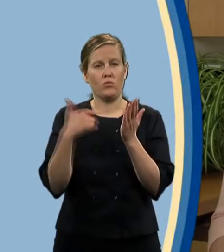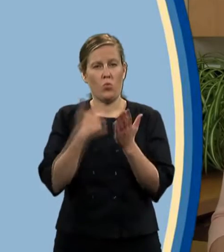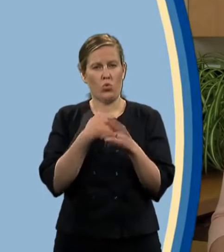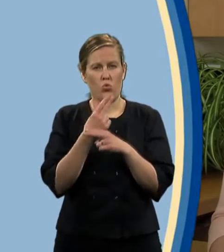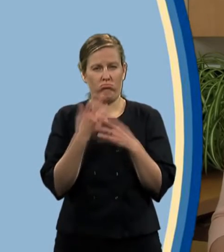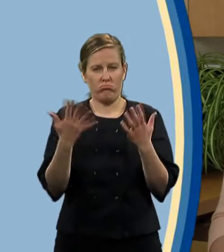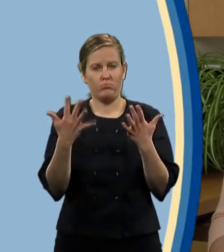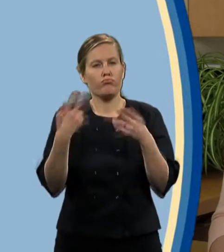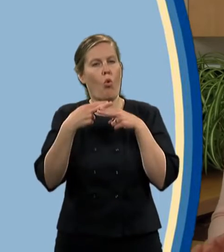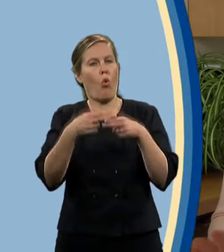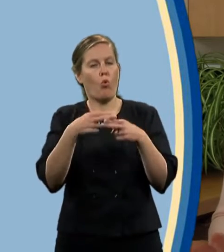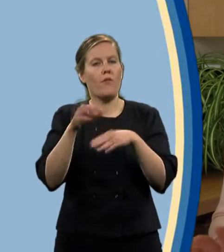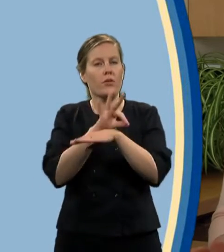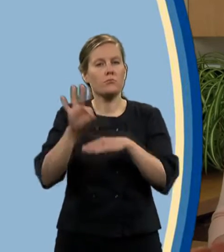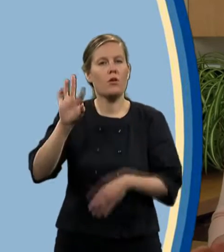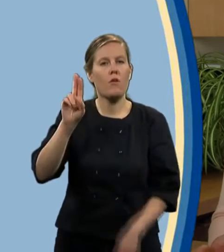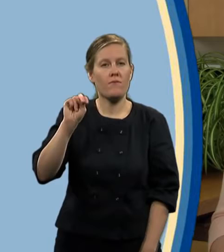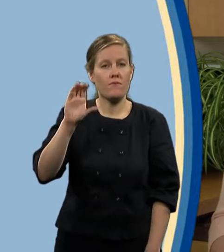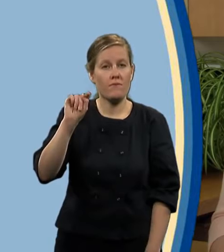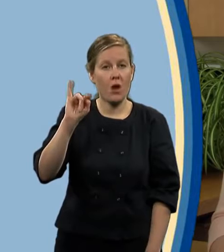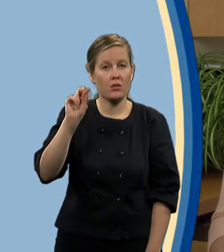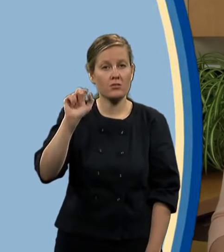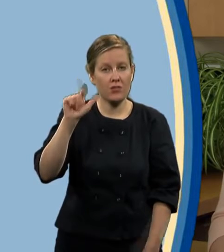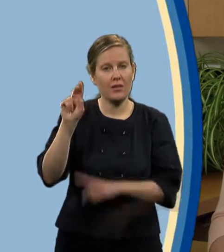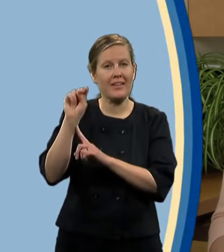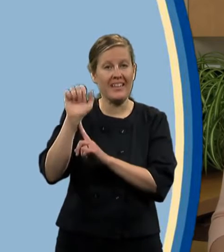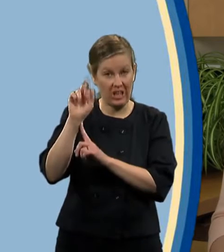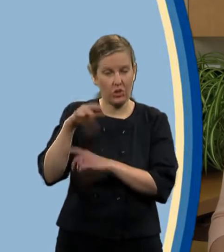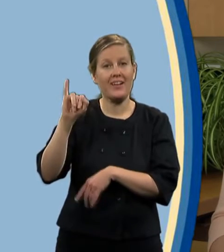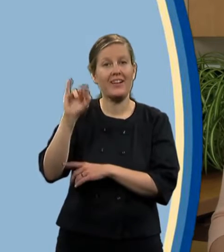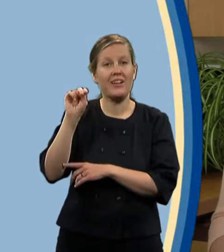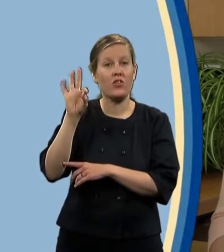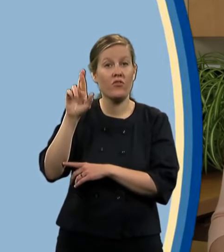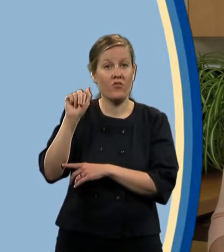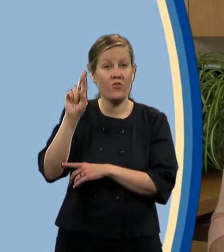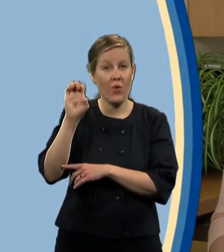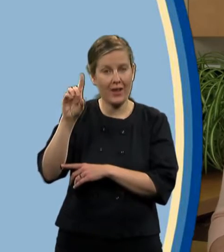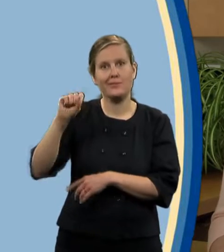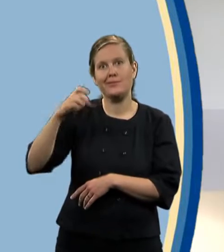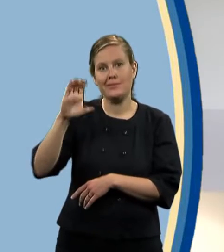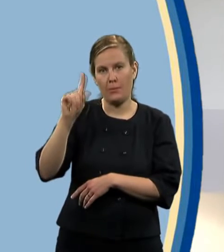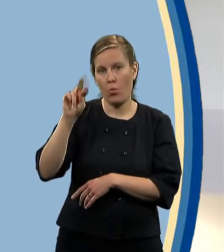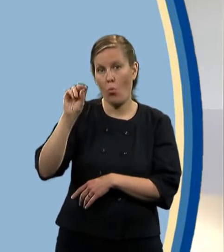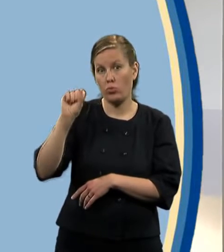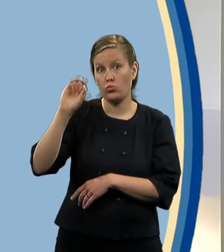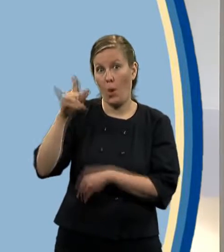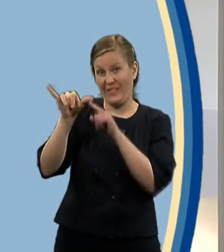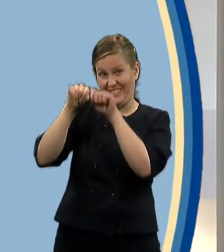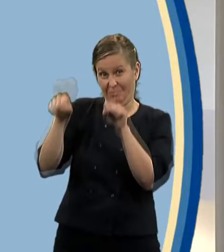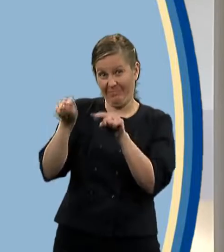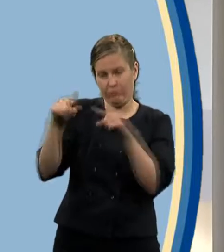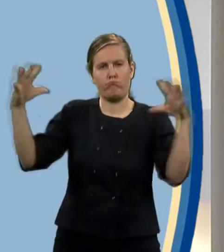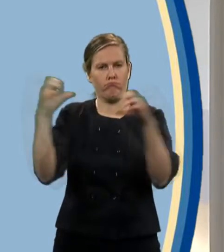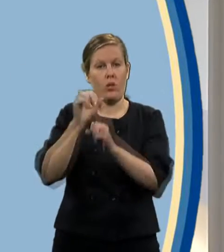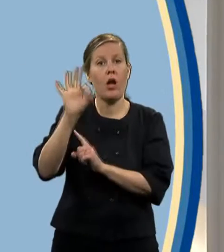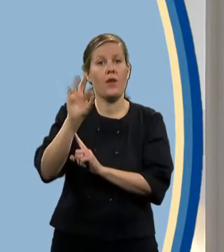The system that we're using now is called Functional Near-Infrared Spectroscopy System, and it's among the